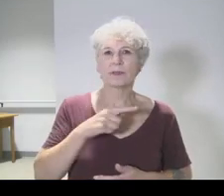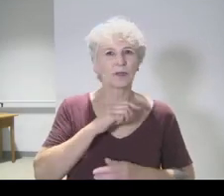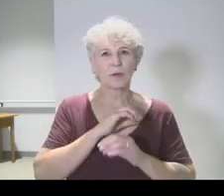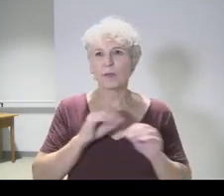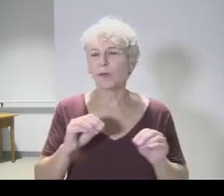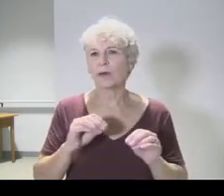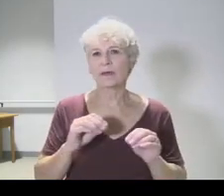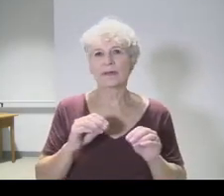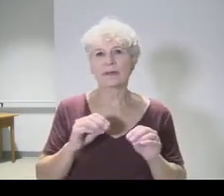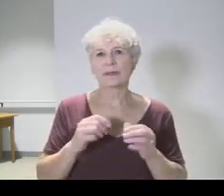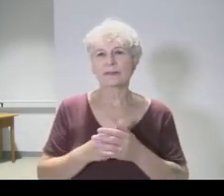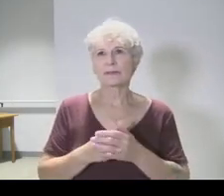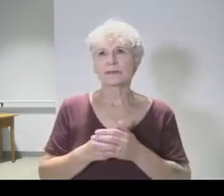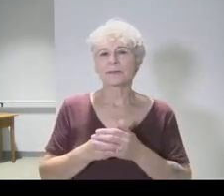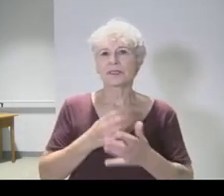be in fellowship with you.